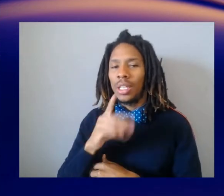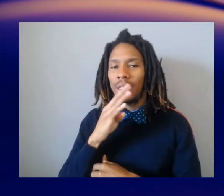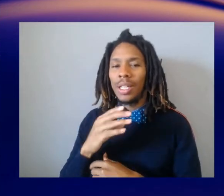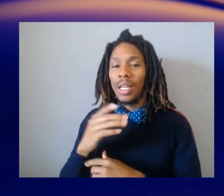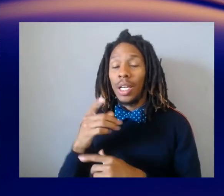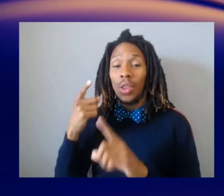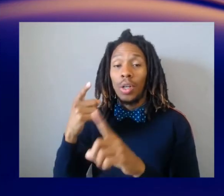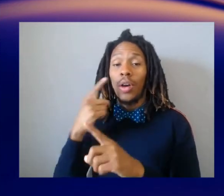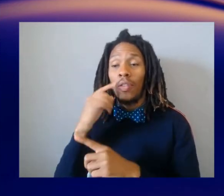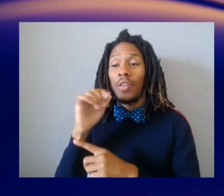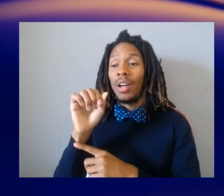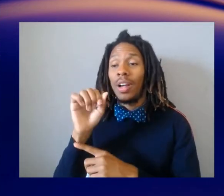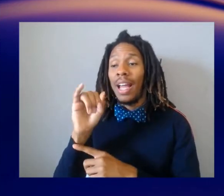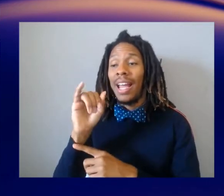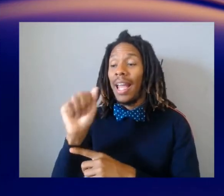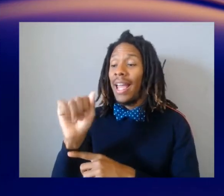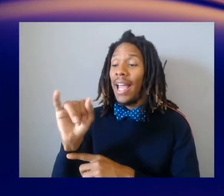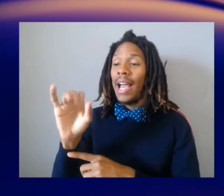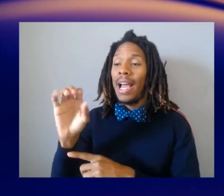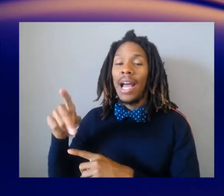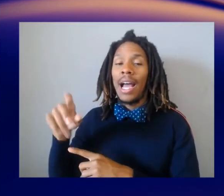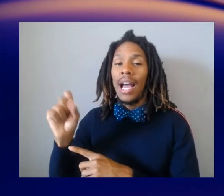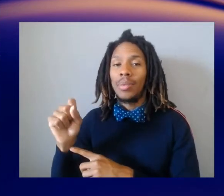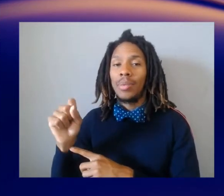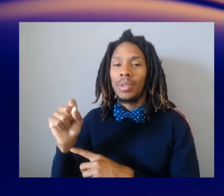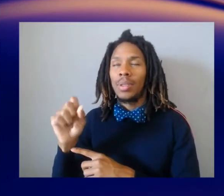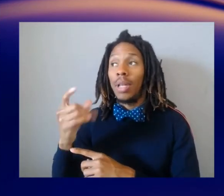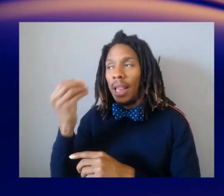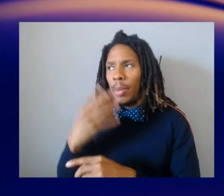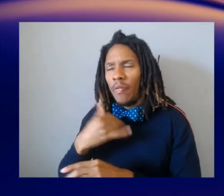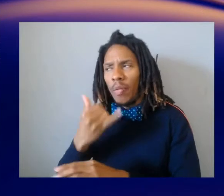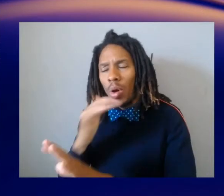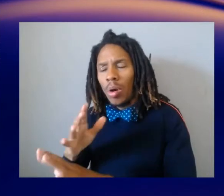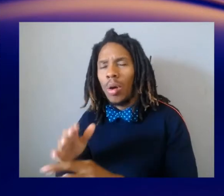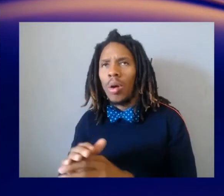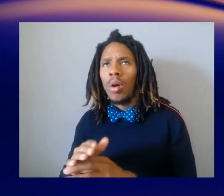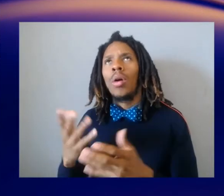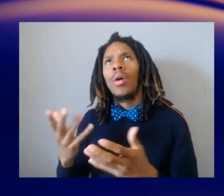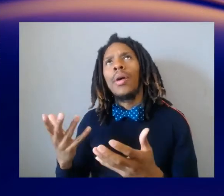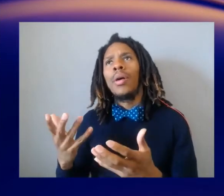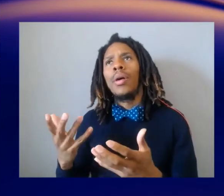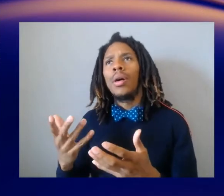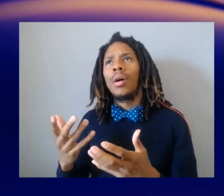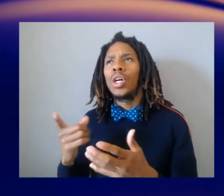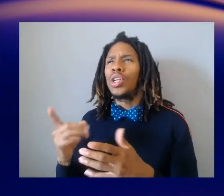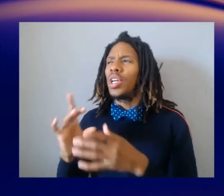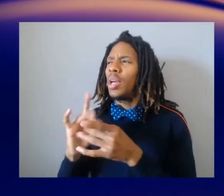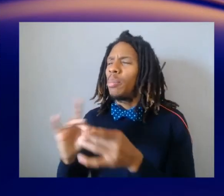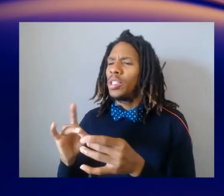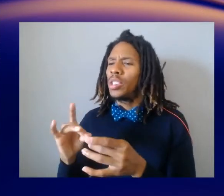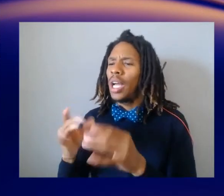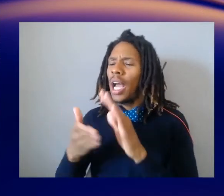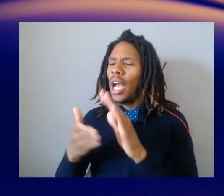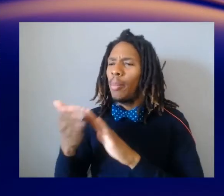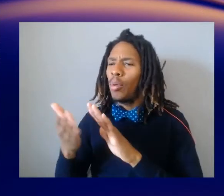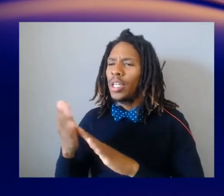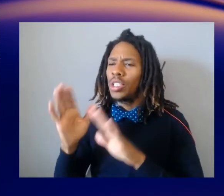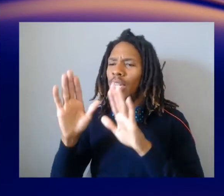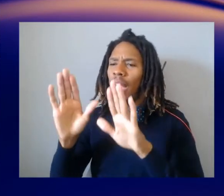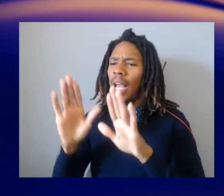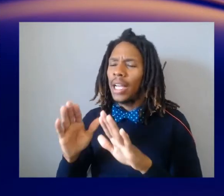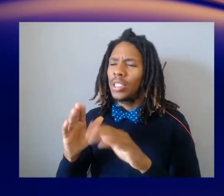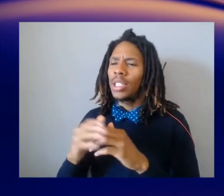even IT ops is, correct me if I'm wrong, but it's just to get, you mentioned operational excellence, is to get more efficient, to